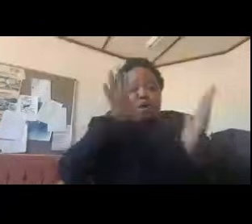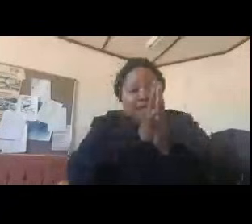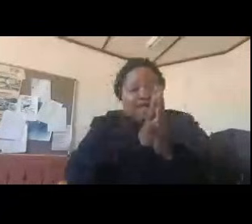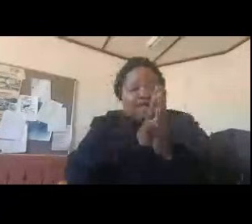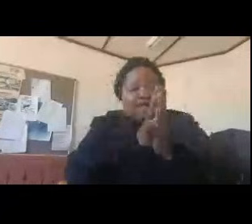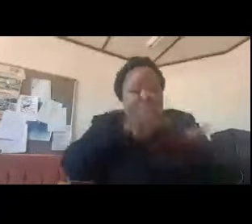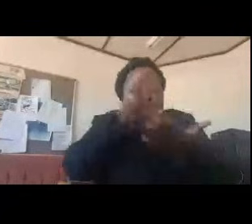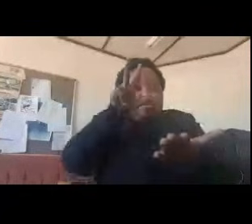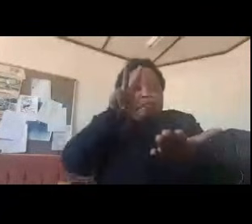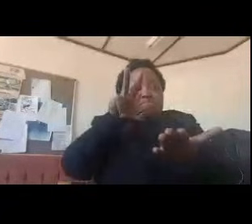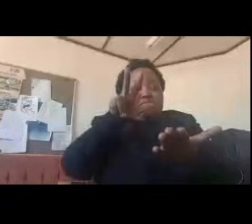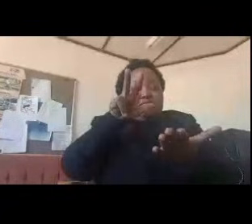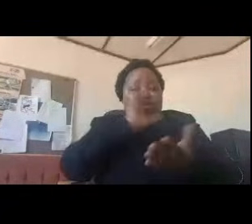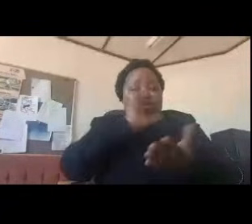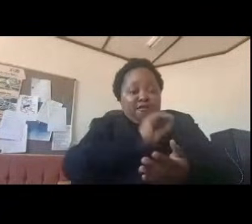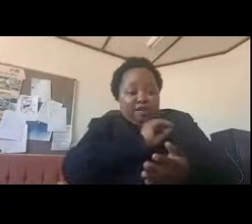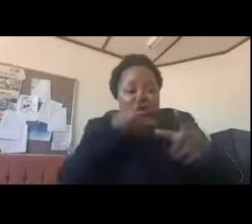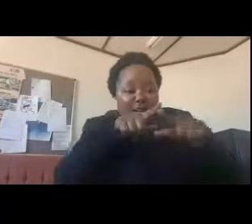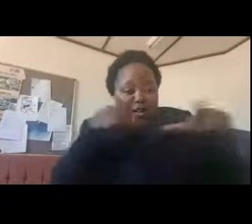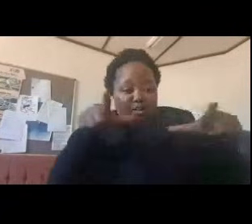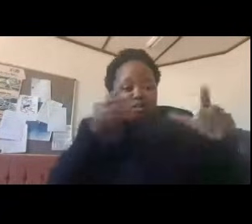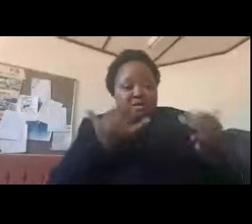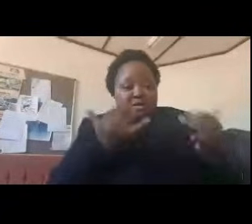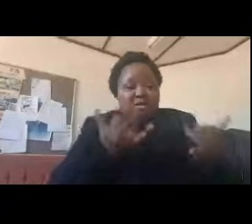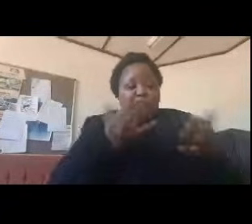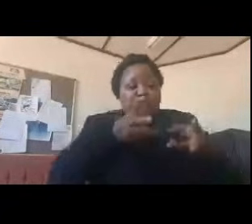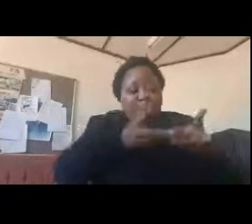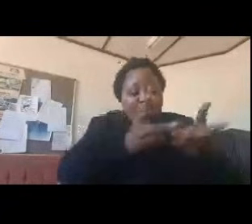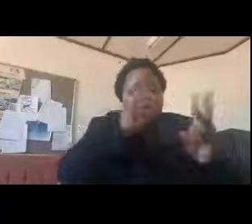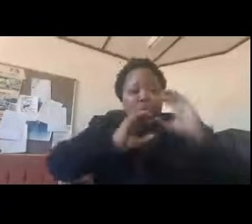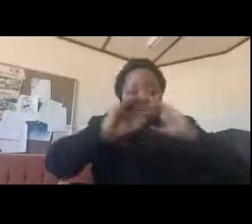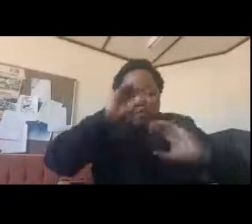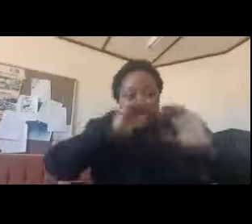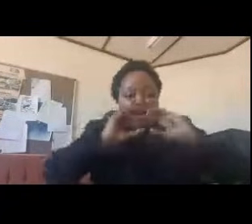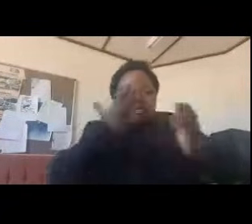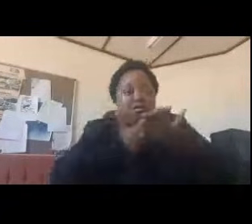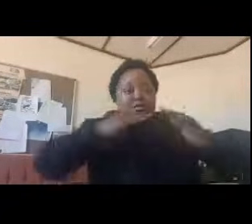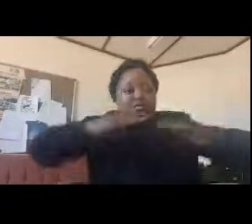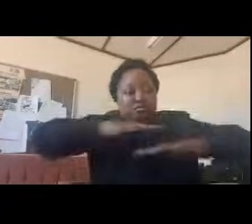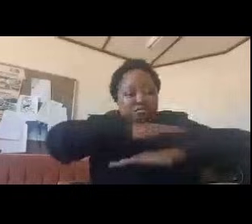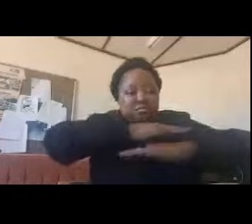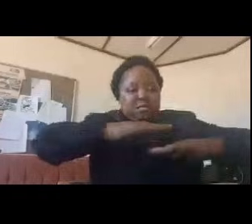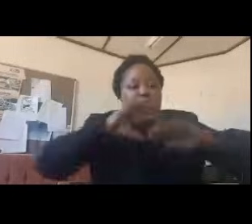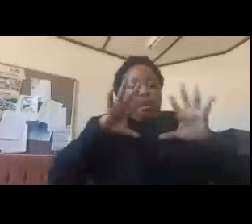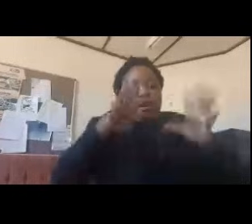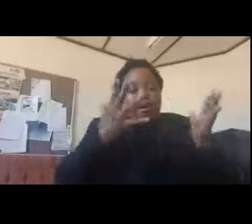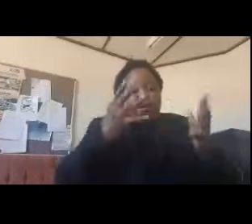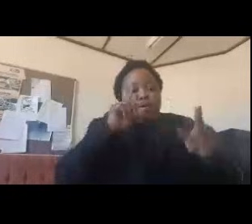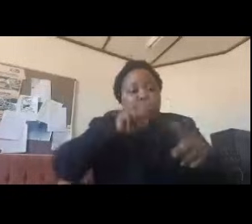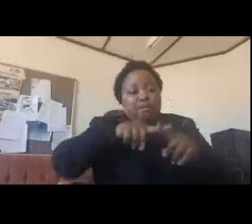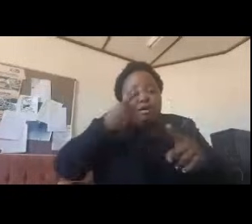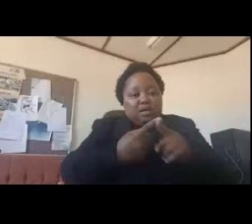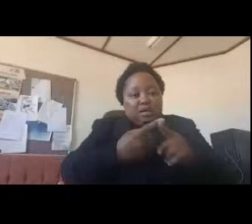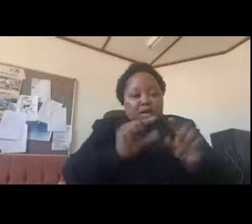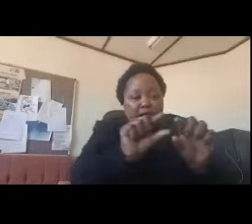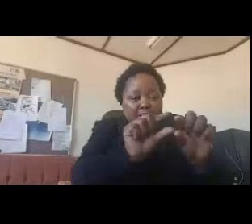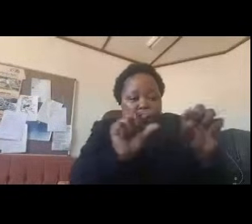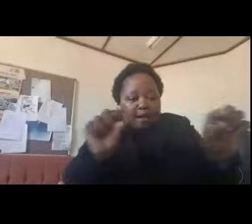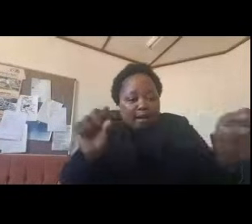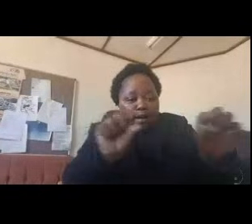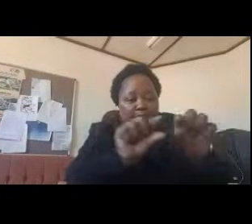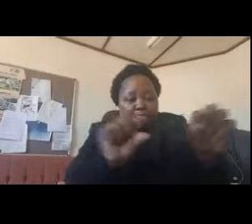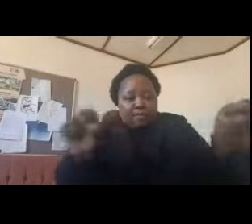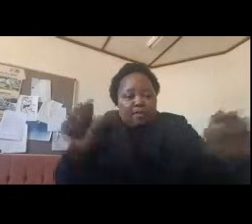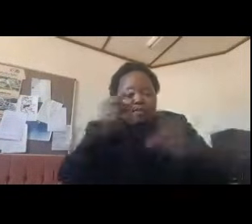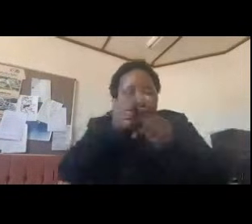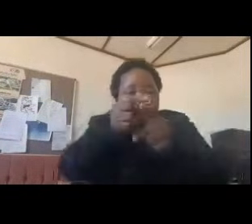also have other ways that our communication could also be accessible. We can have captioning to ensure that, like now, as we are